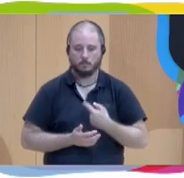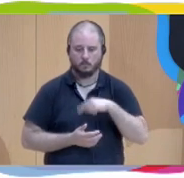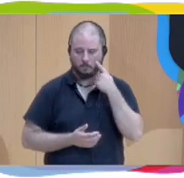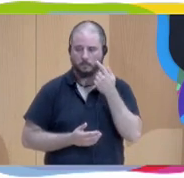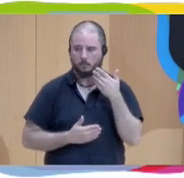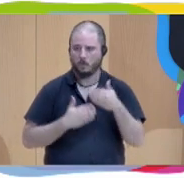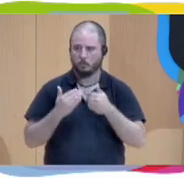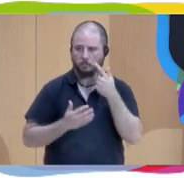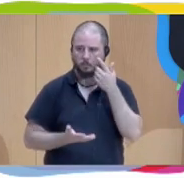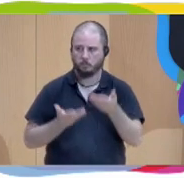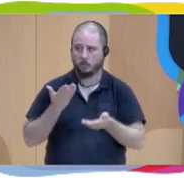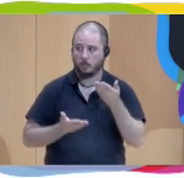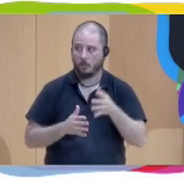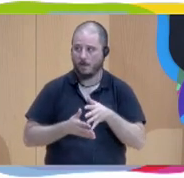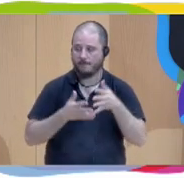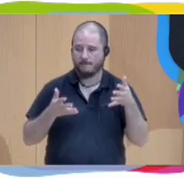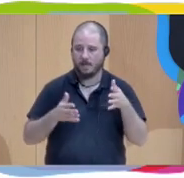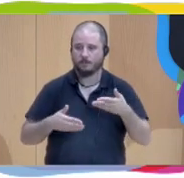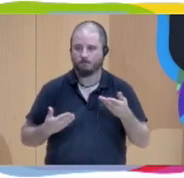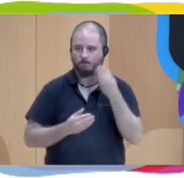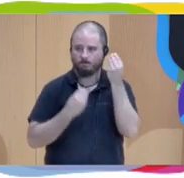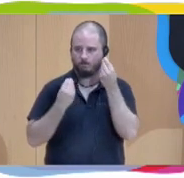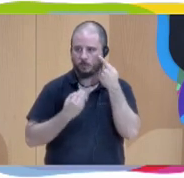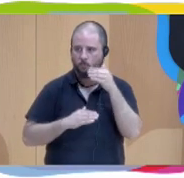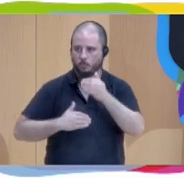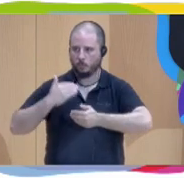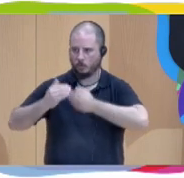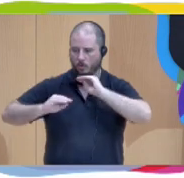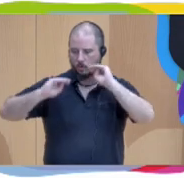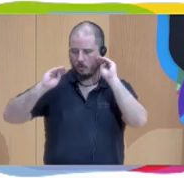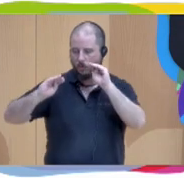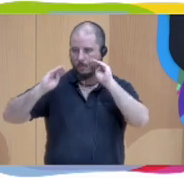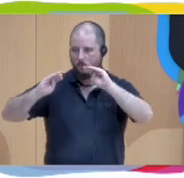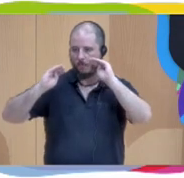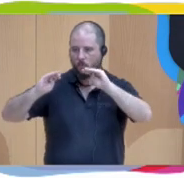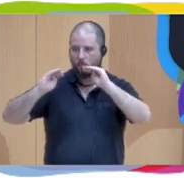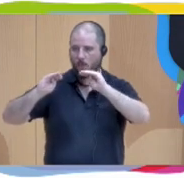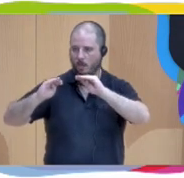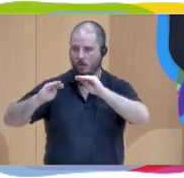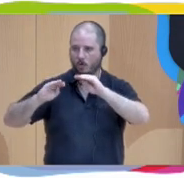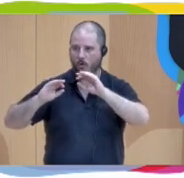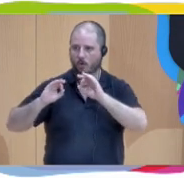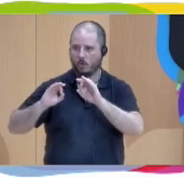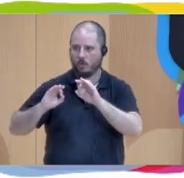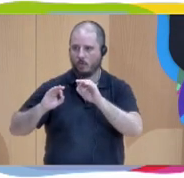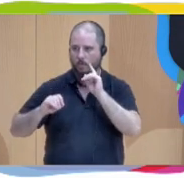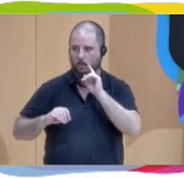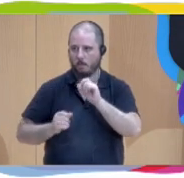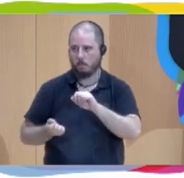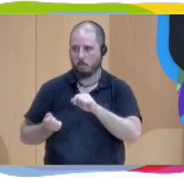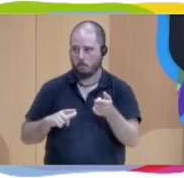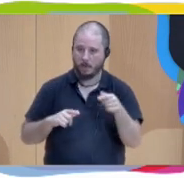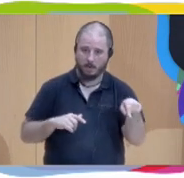we would have in Finland, I think we wouldn't have so many evaluation methods and